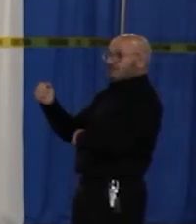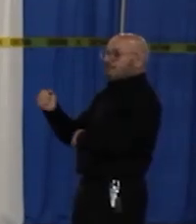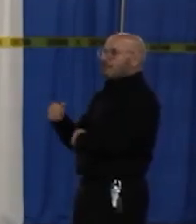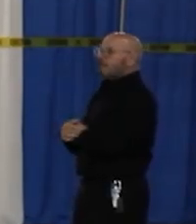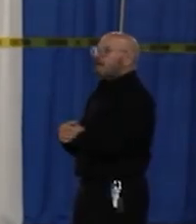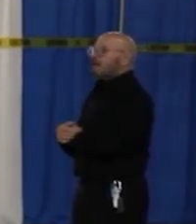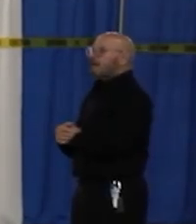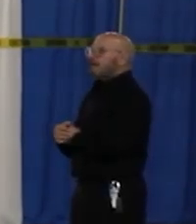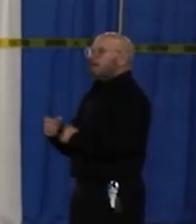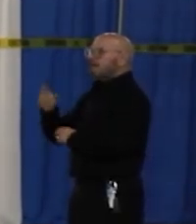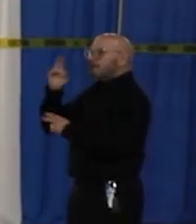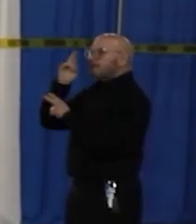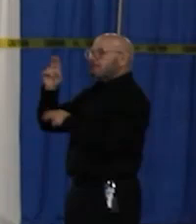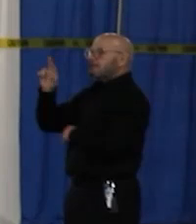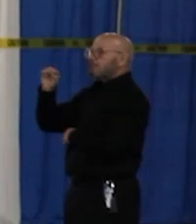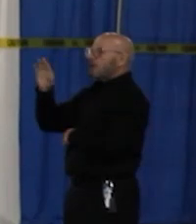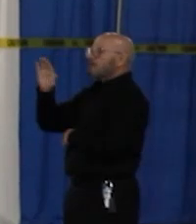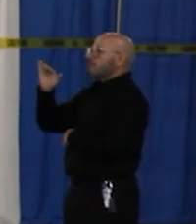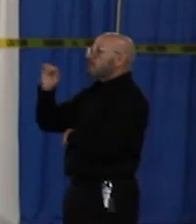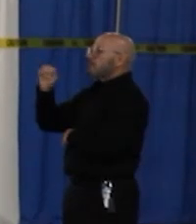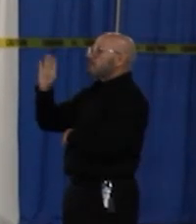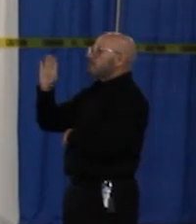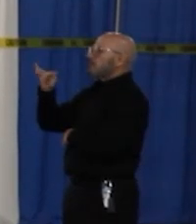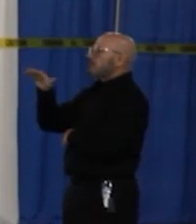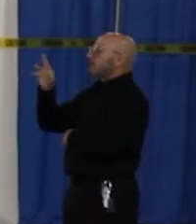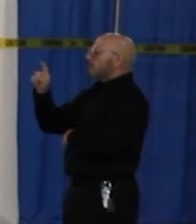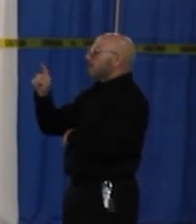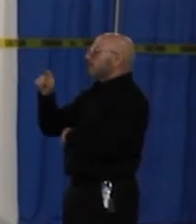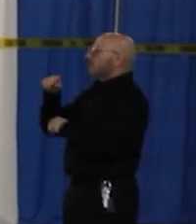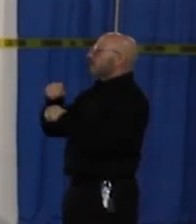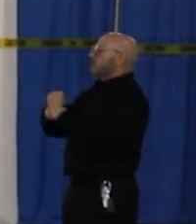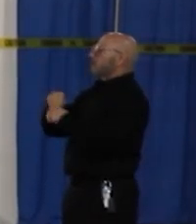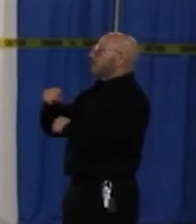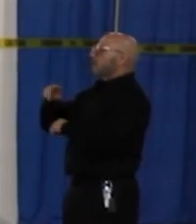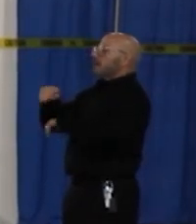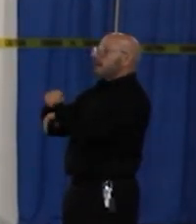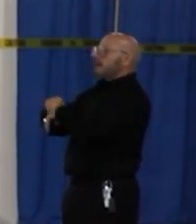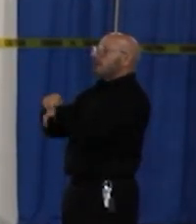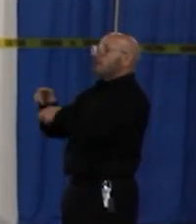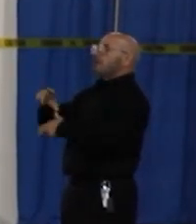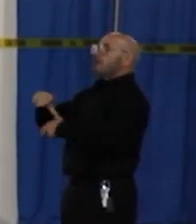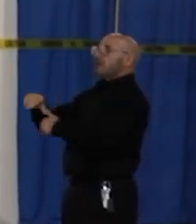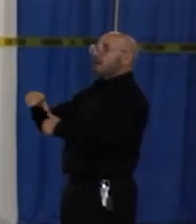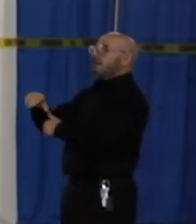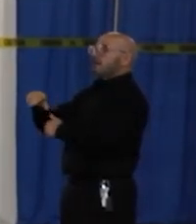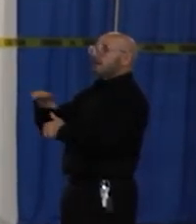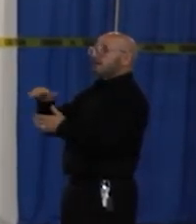acknowledge Robbie Berg, who is the warning coordination meteorologist at the National Hurricane Center. He actually